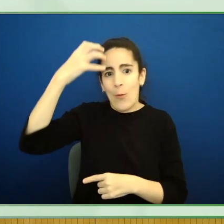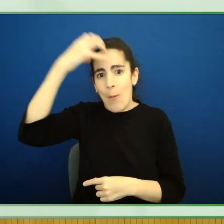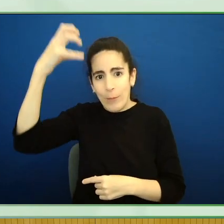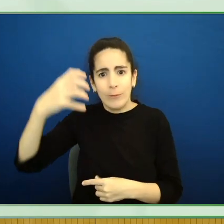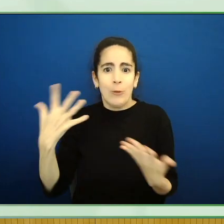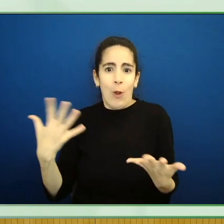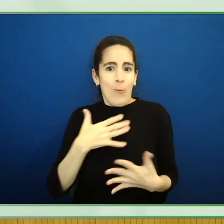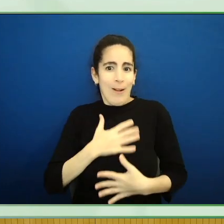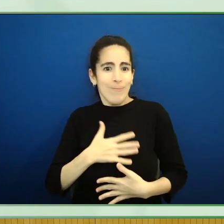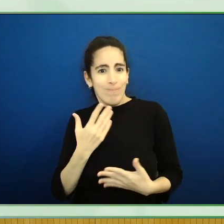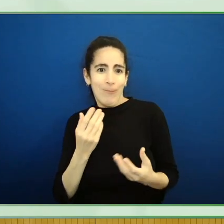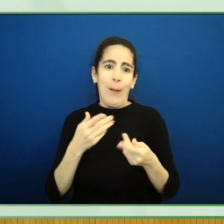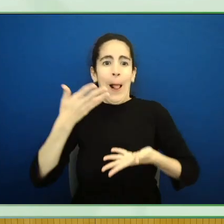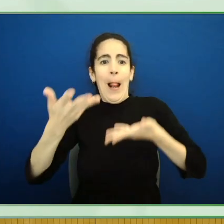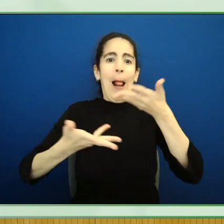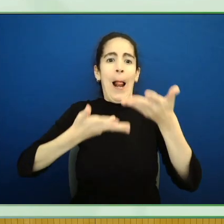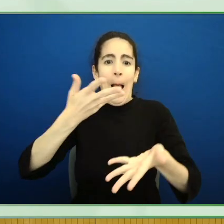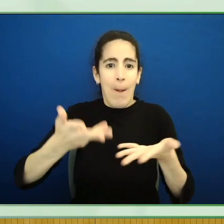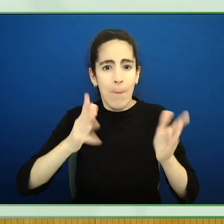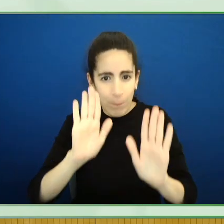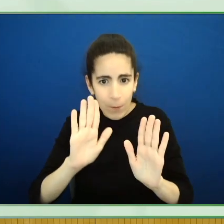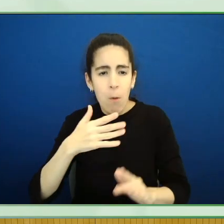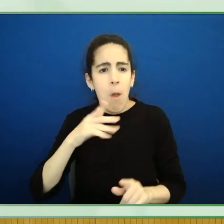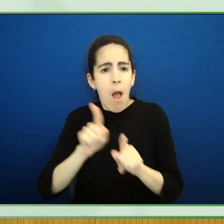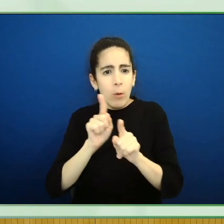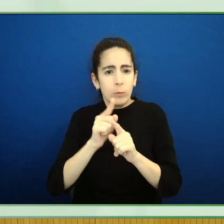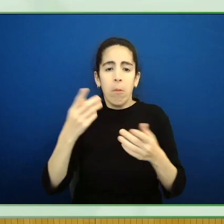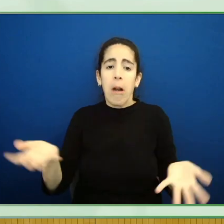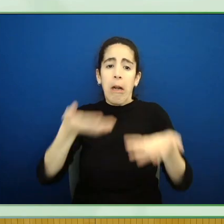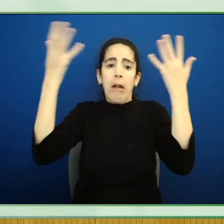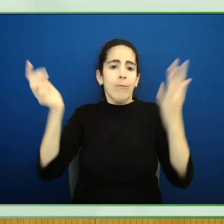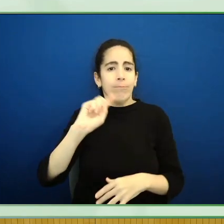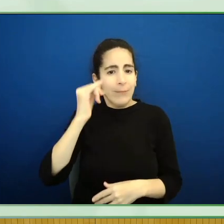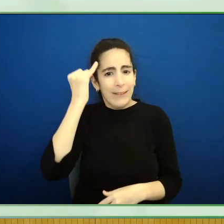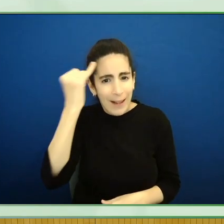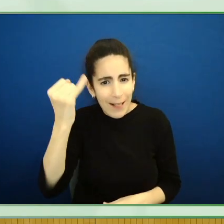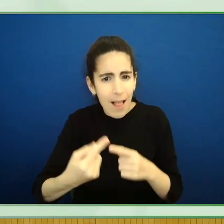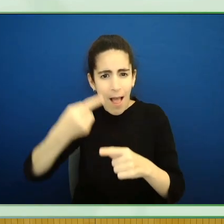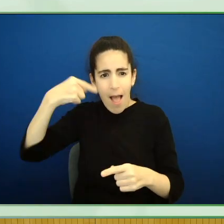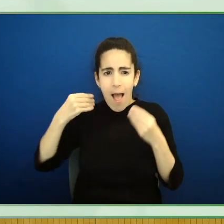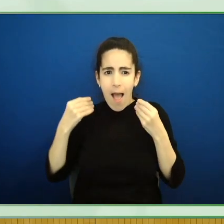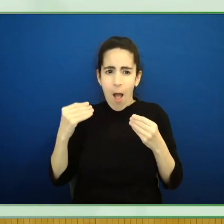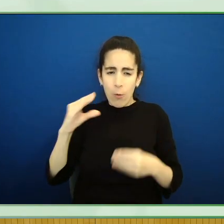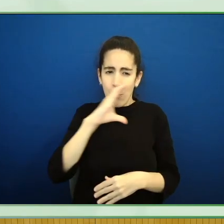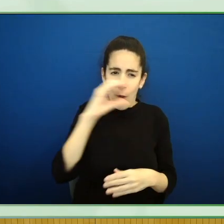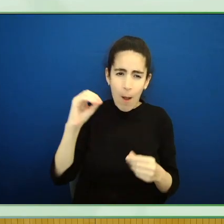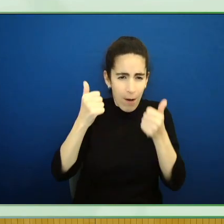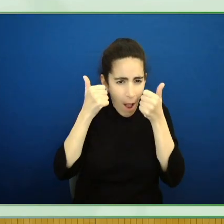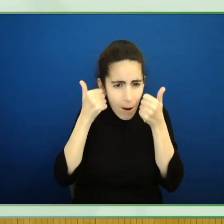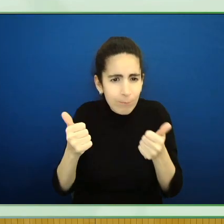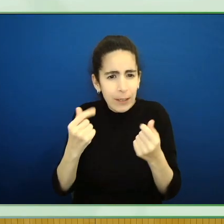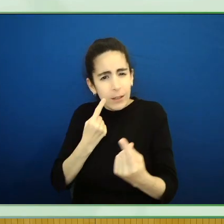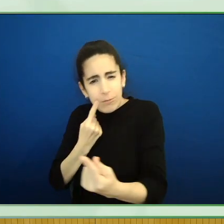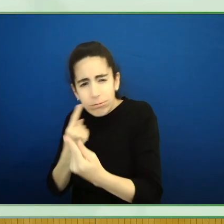user's needs and environment. I like appropriate company because then the mission of the company is aligned with what